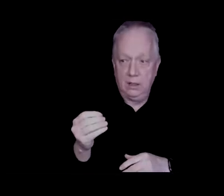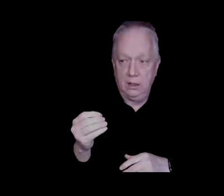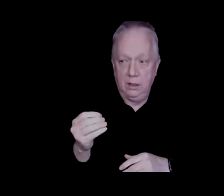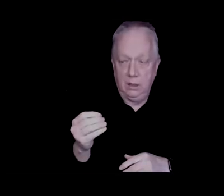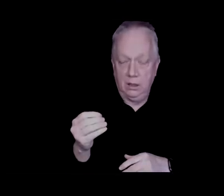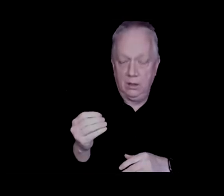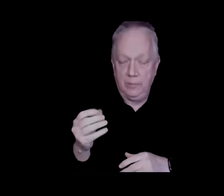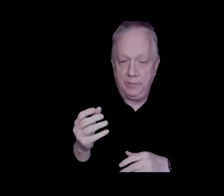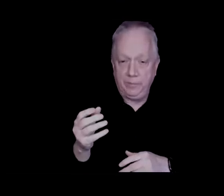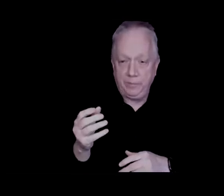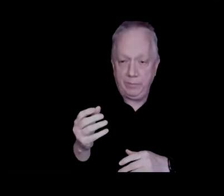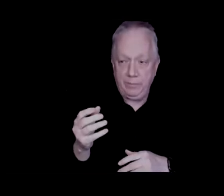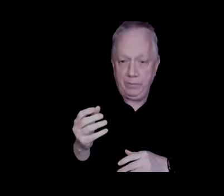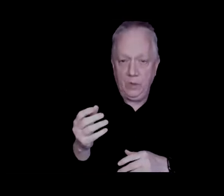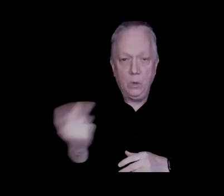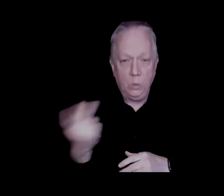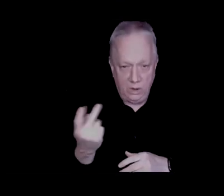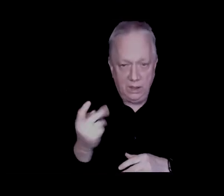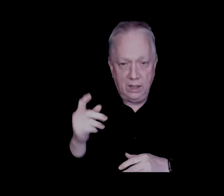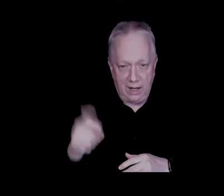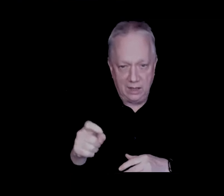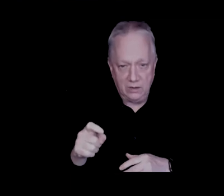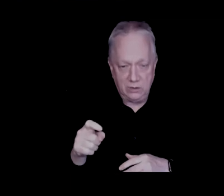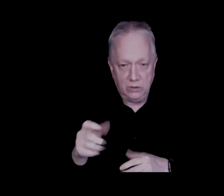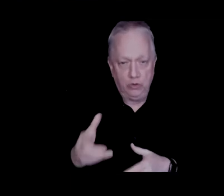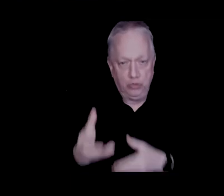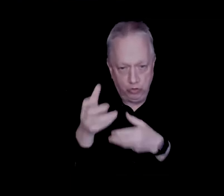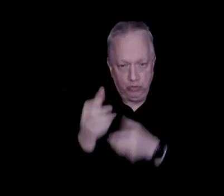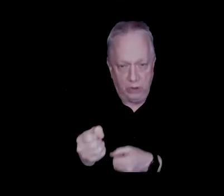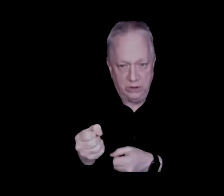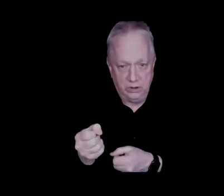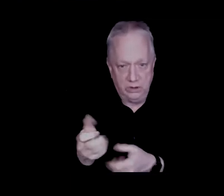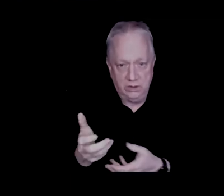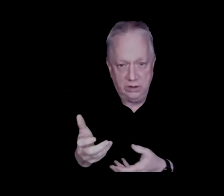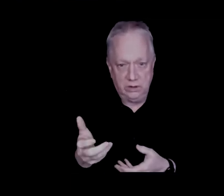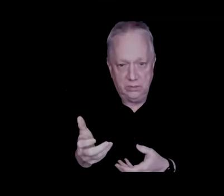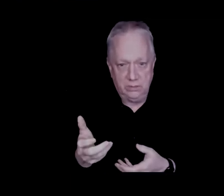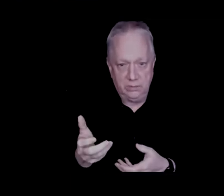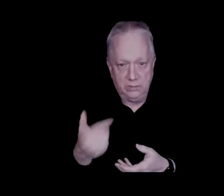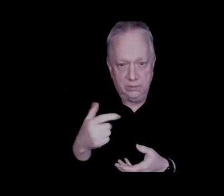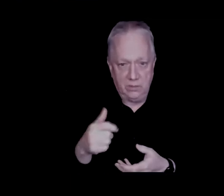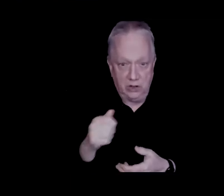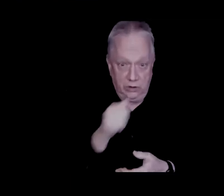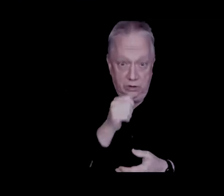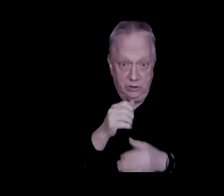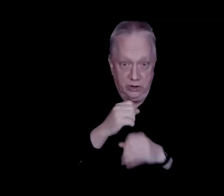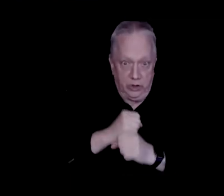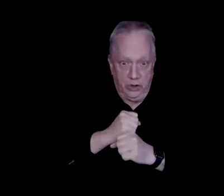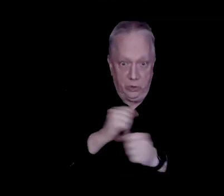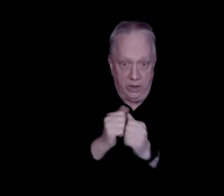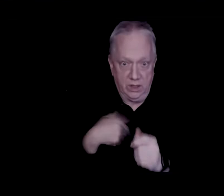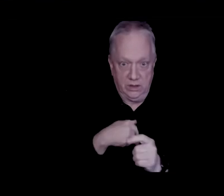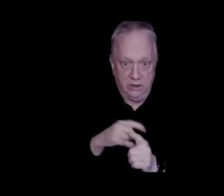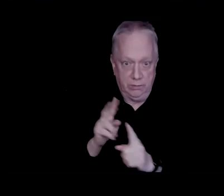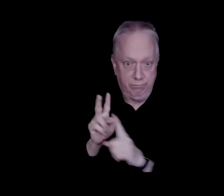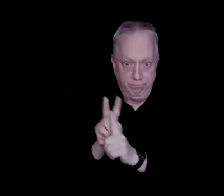and so we had to trust also we have security with us, and we had